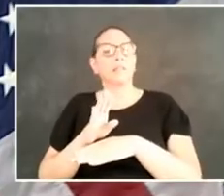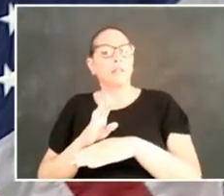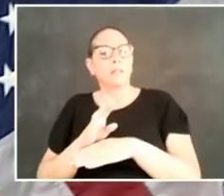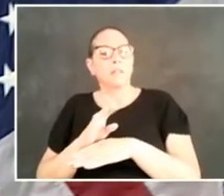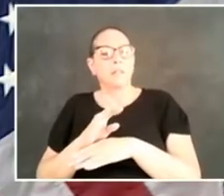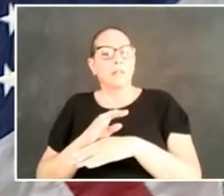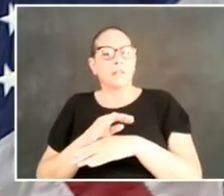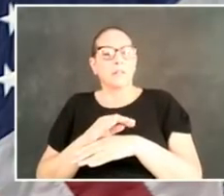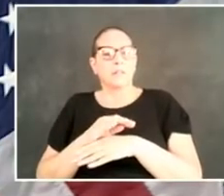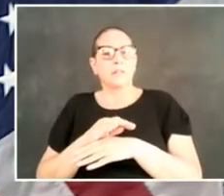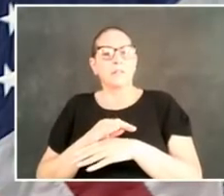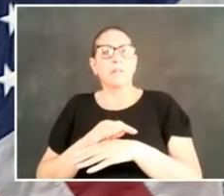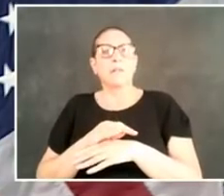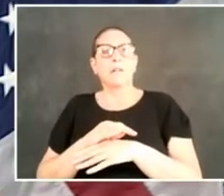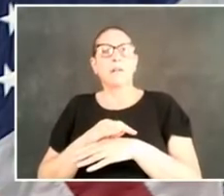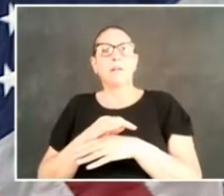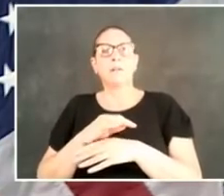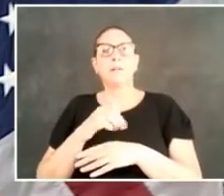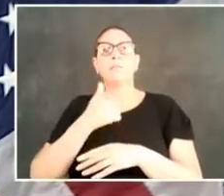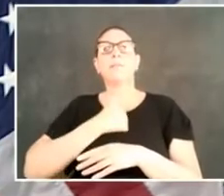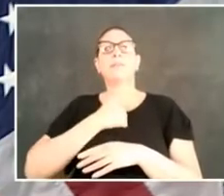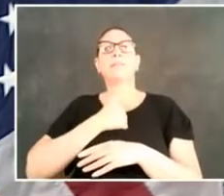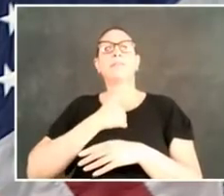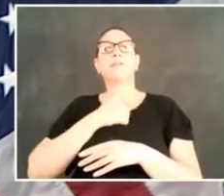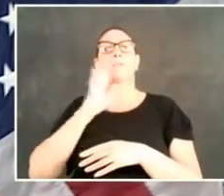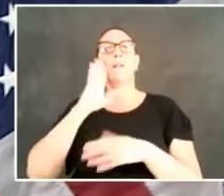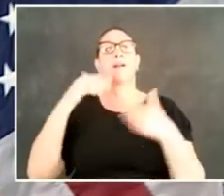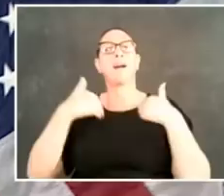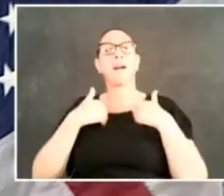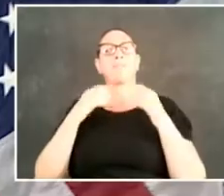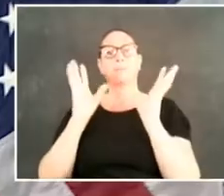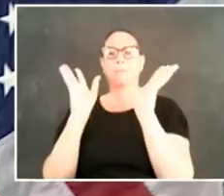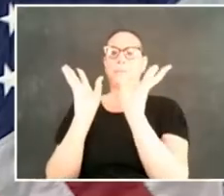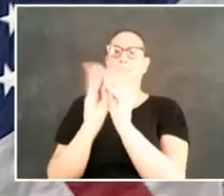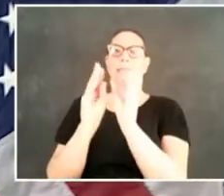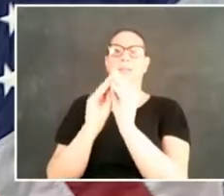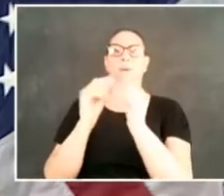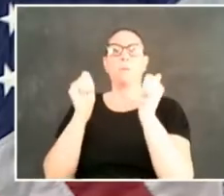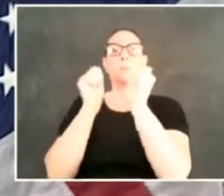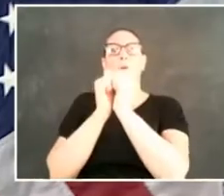I am going to be personally meeting with each one, obviously remotely,